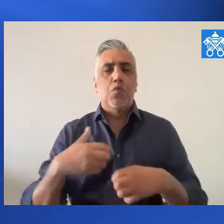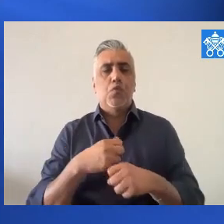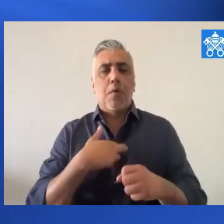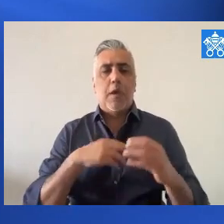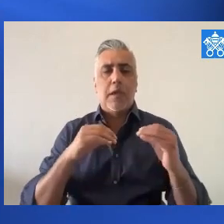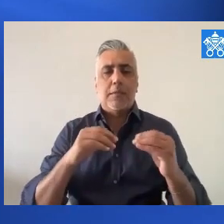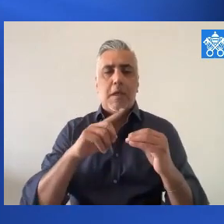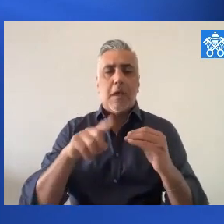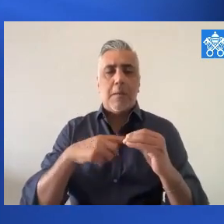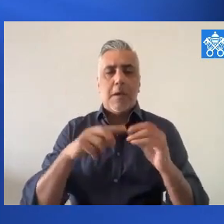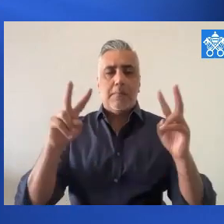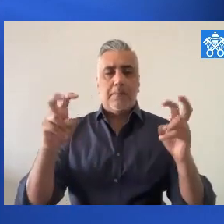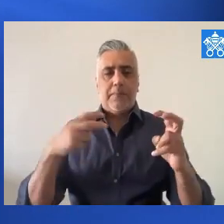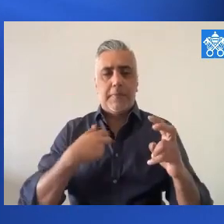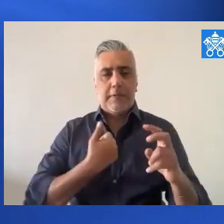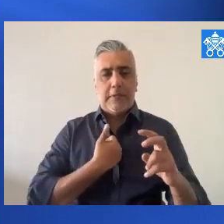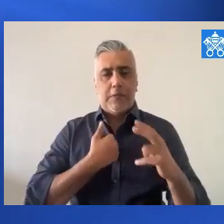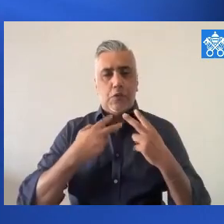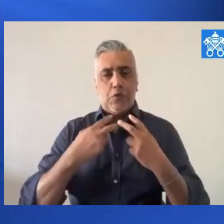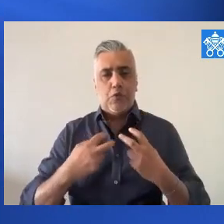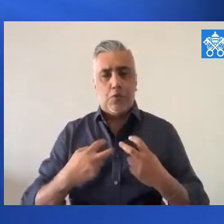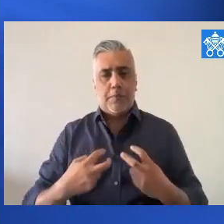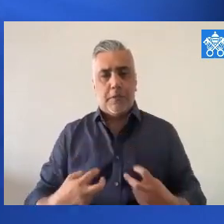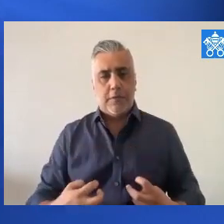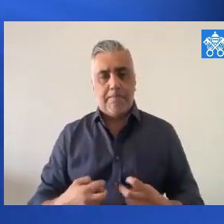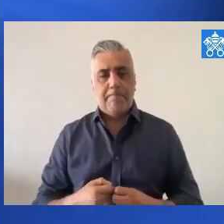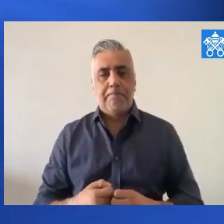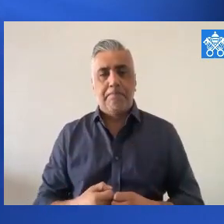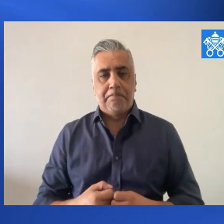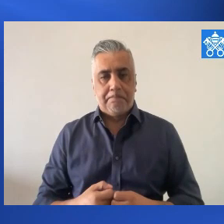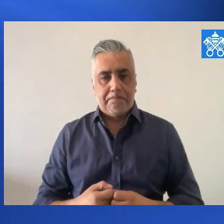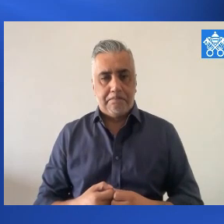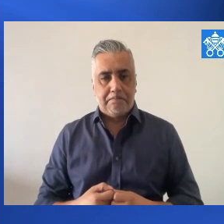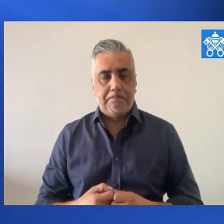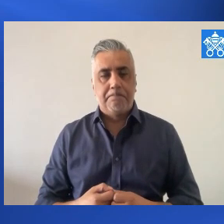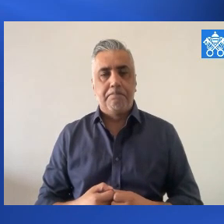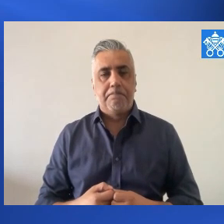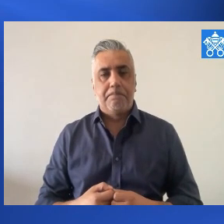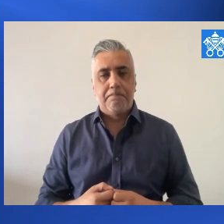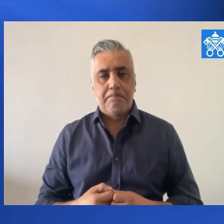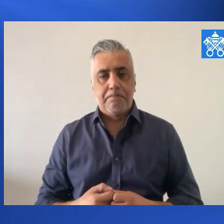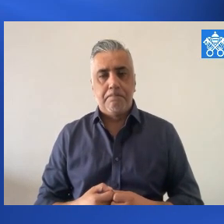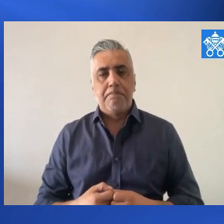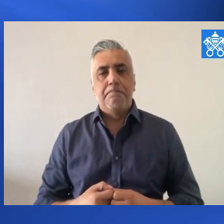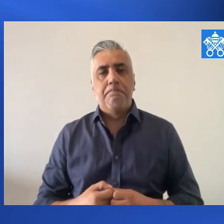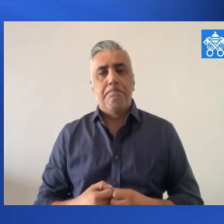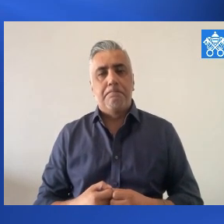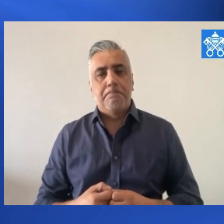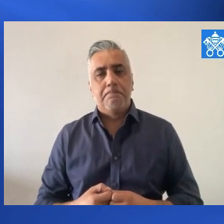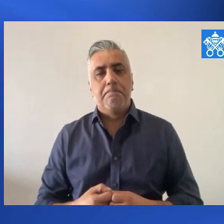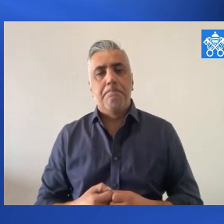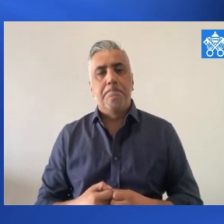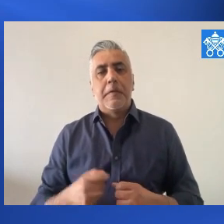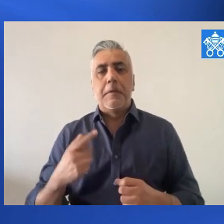We resume our catechesis on the theme of discernment. Perché è molto